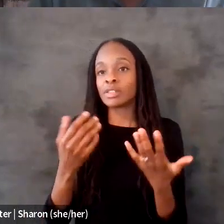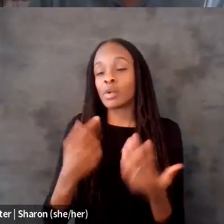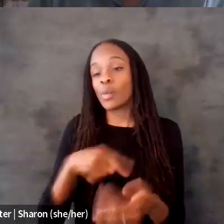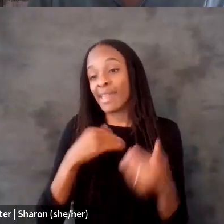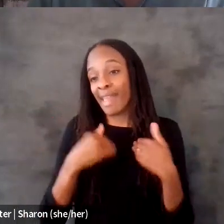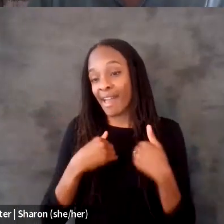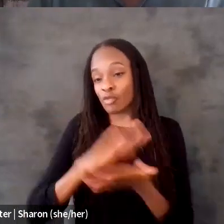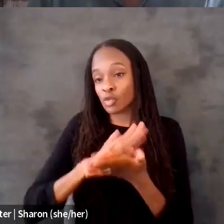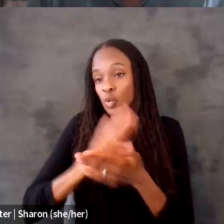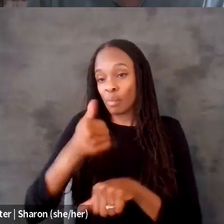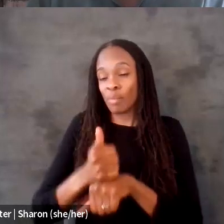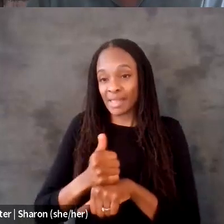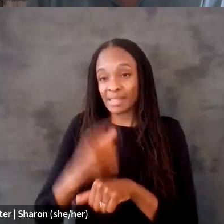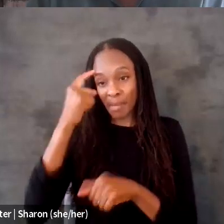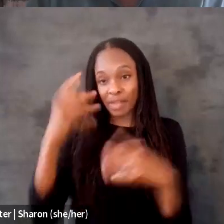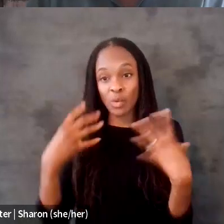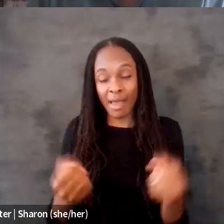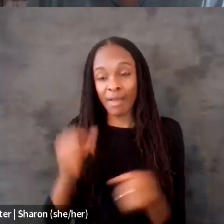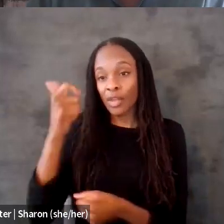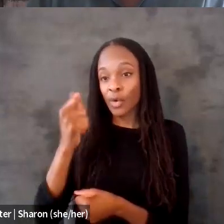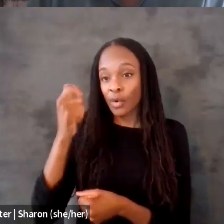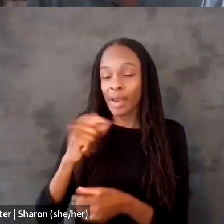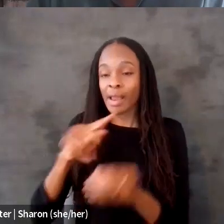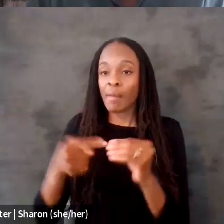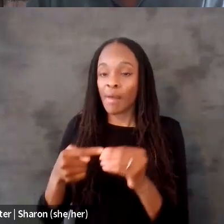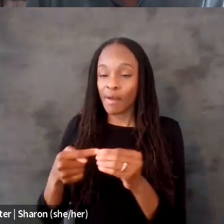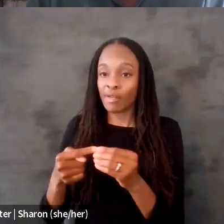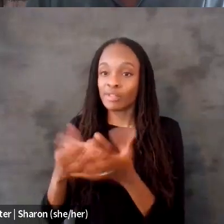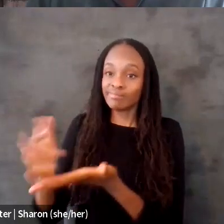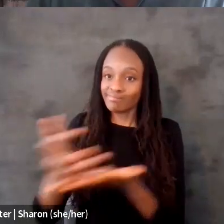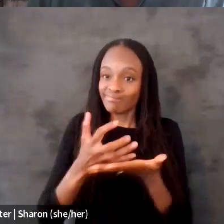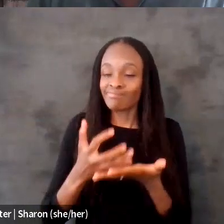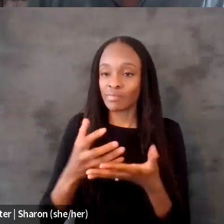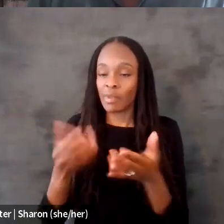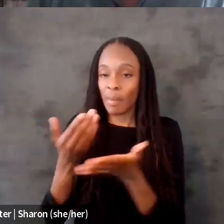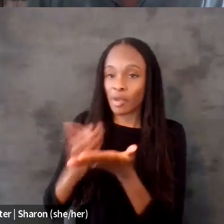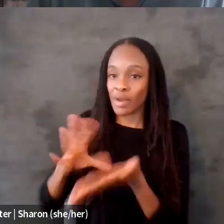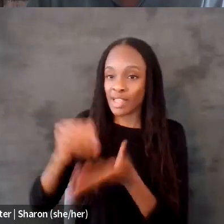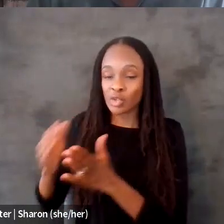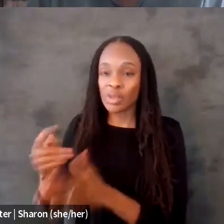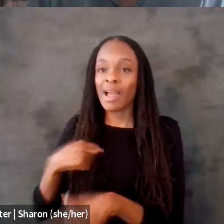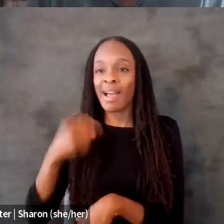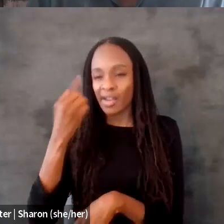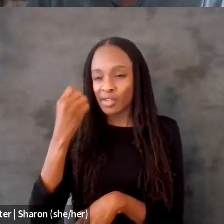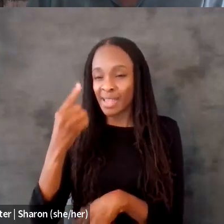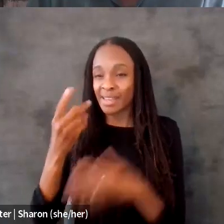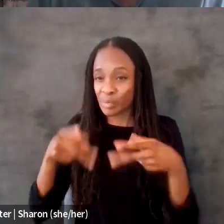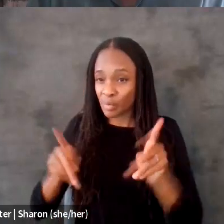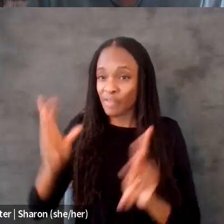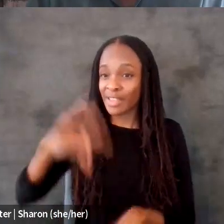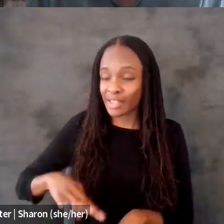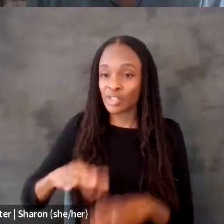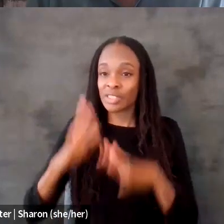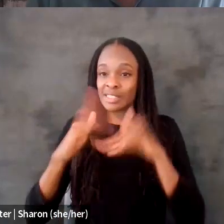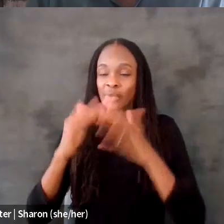that are really centered around recruiting and retaining minoritized students. I understand that it's a privilege to build community. I haven't always been